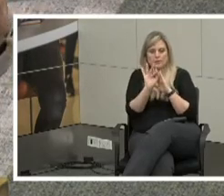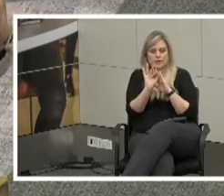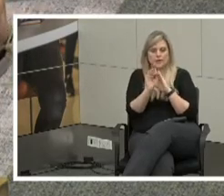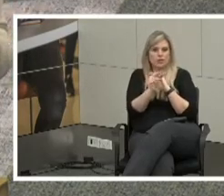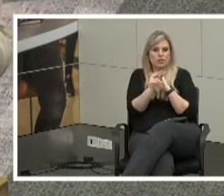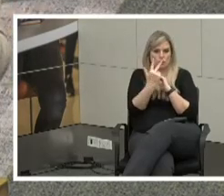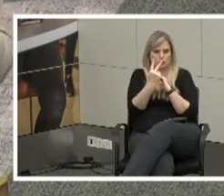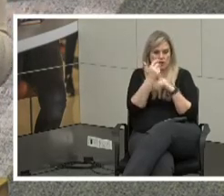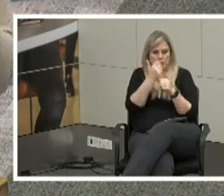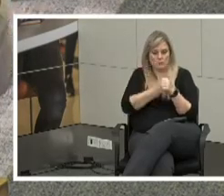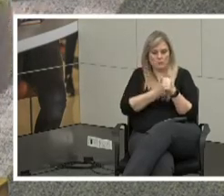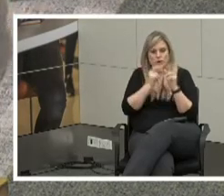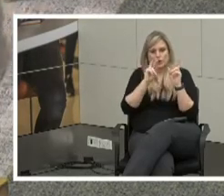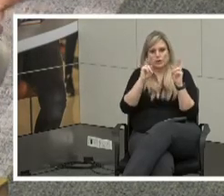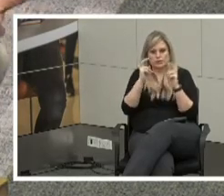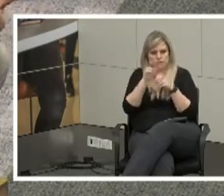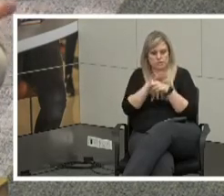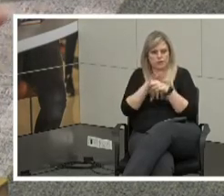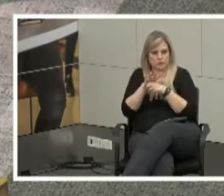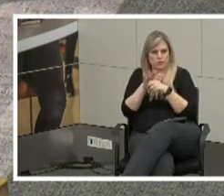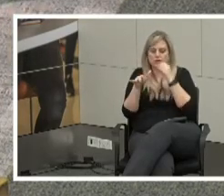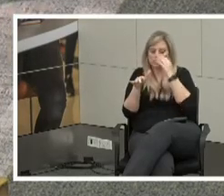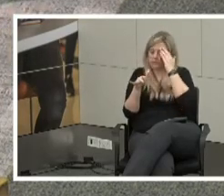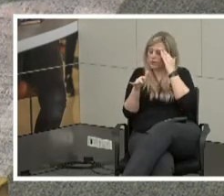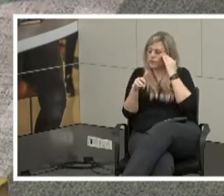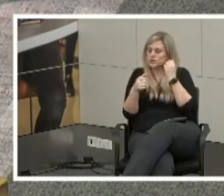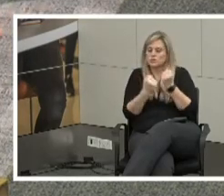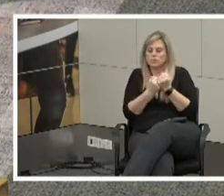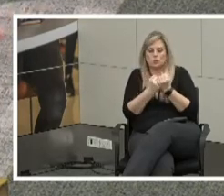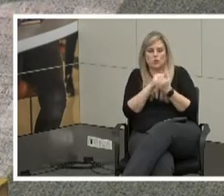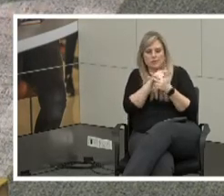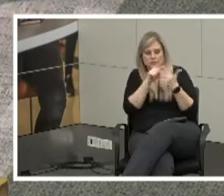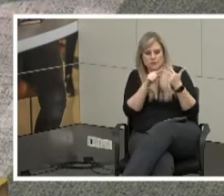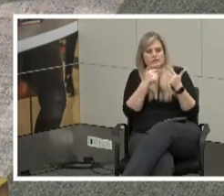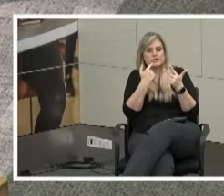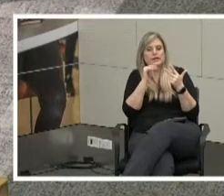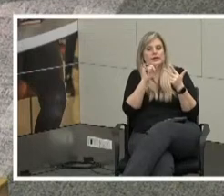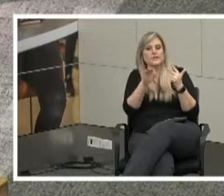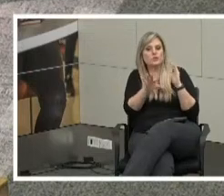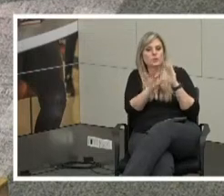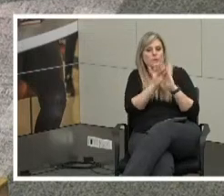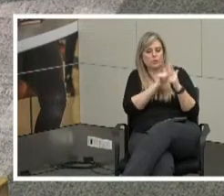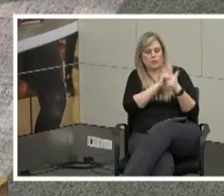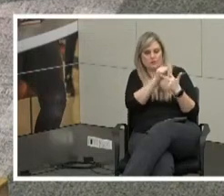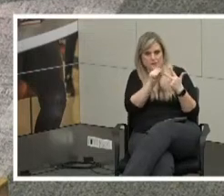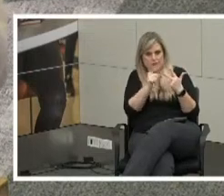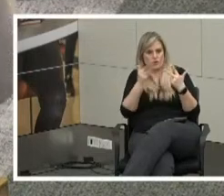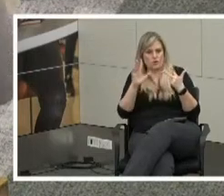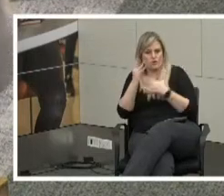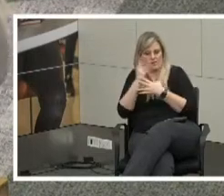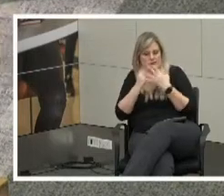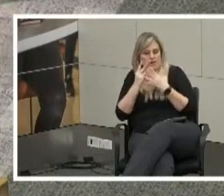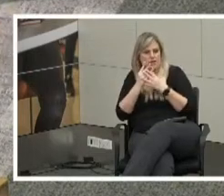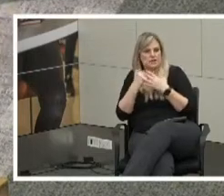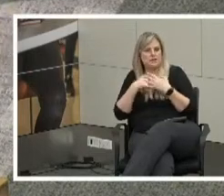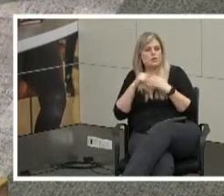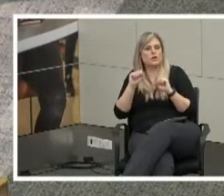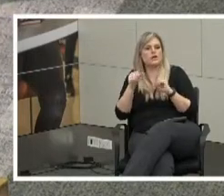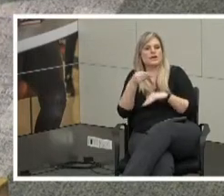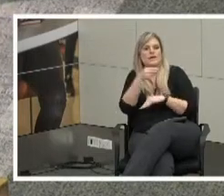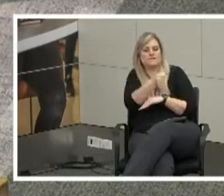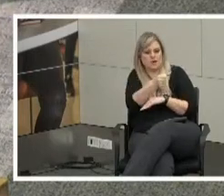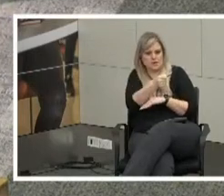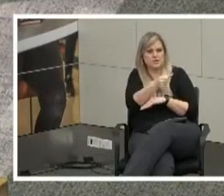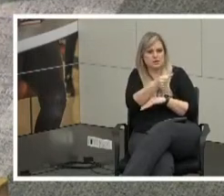areas and grade bands and we support them and saying if you choose one of these three that we know are vetted um we can fund that